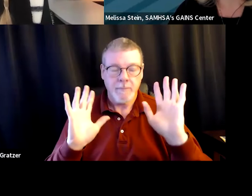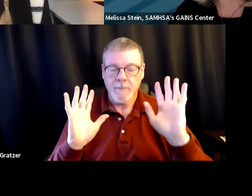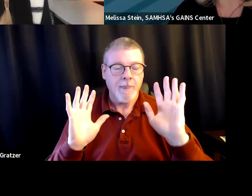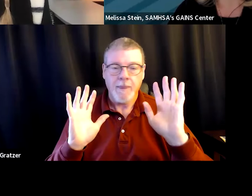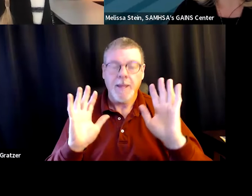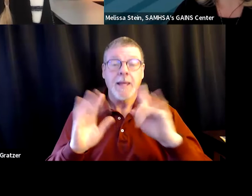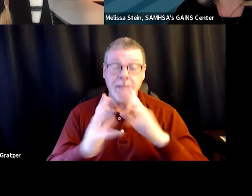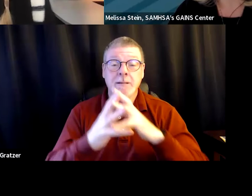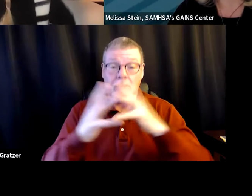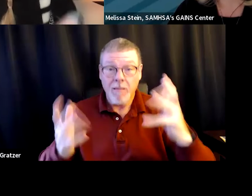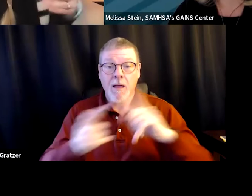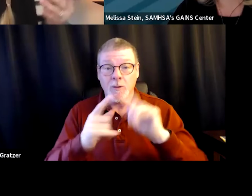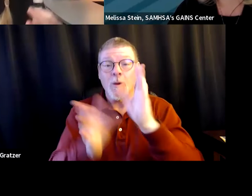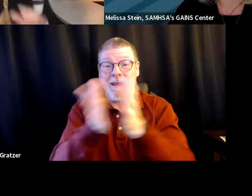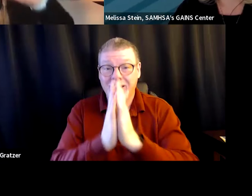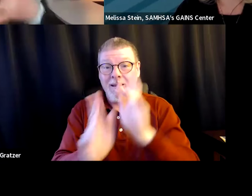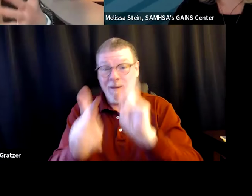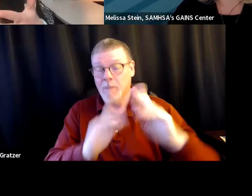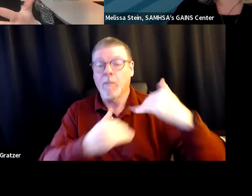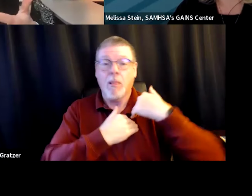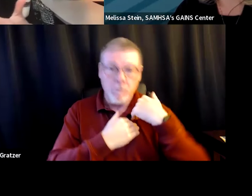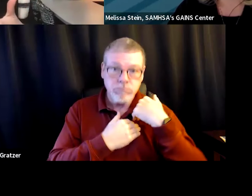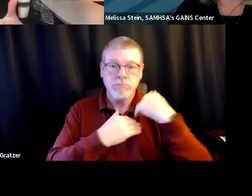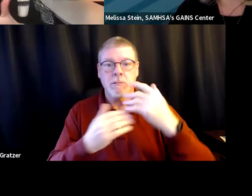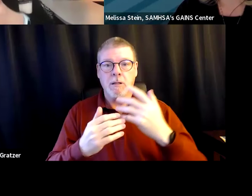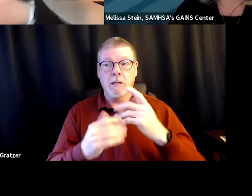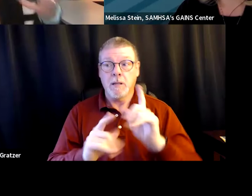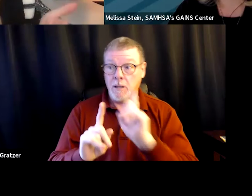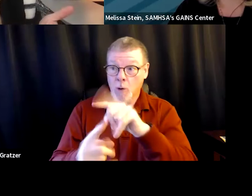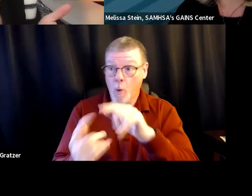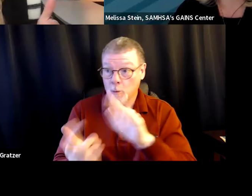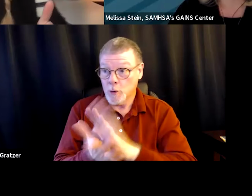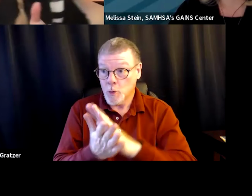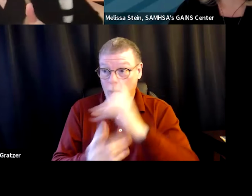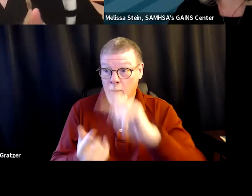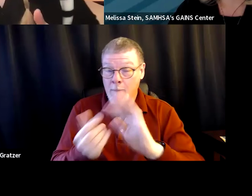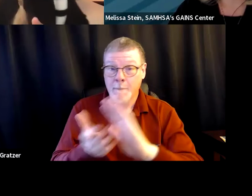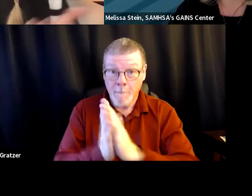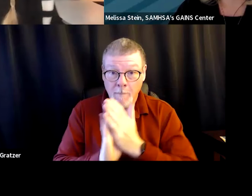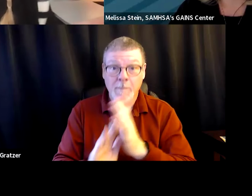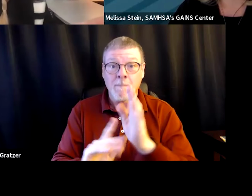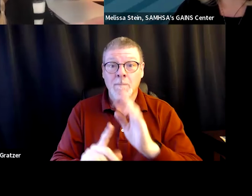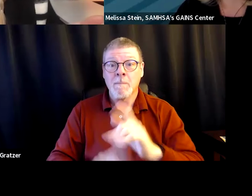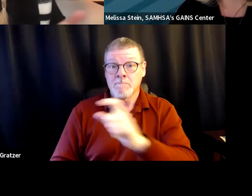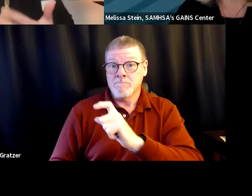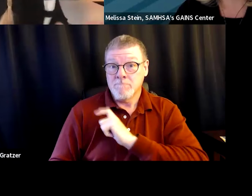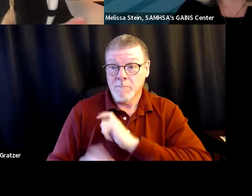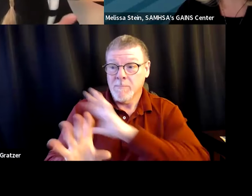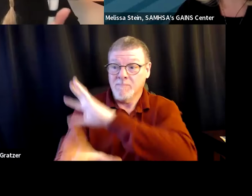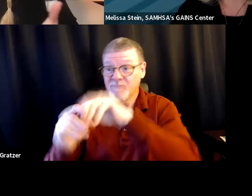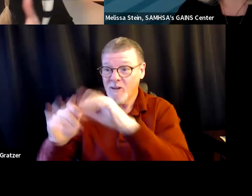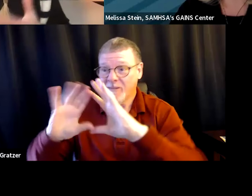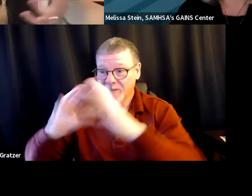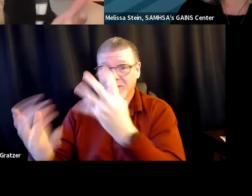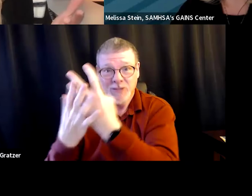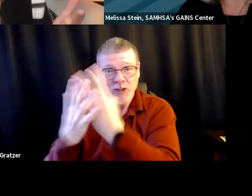ask for folks, again, who maybe they didn't go to school to become a corrections officer or probation and parole, but they've been working in that area. They have,